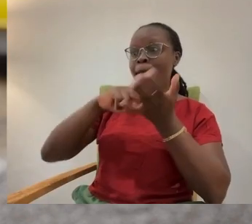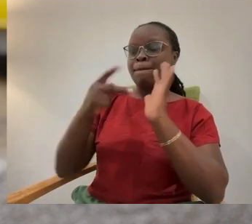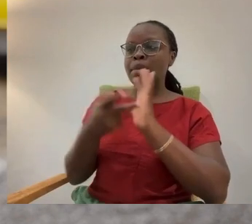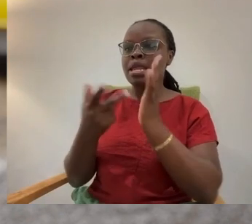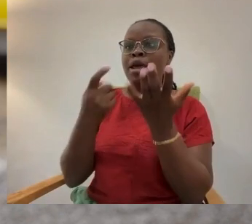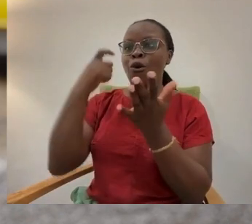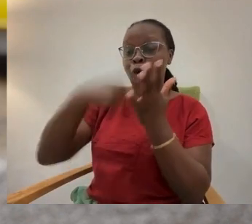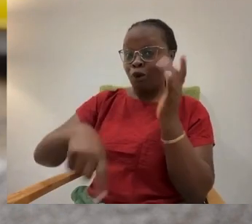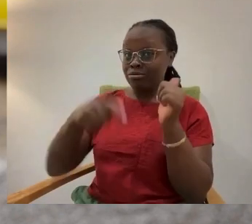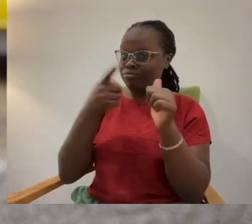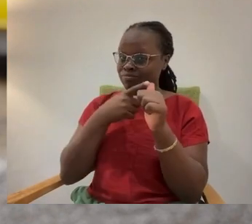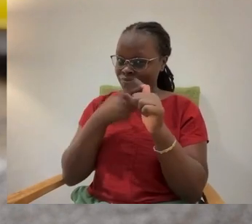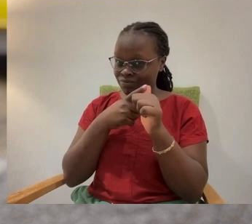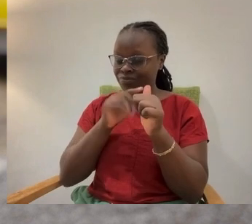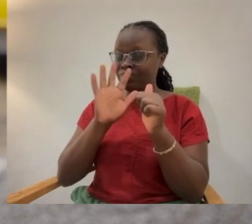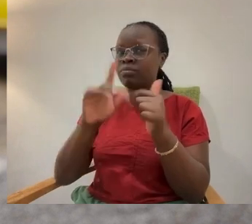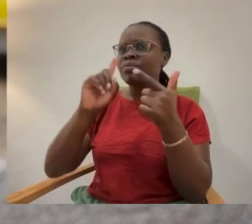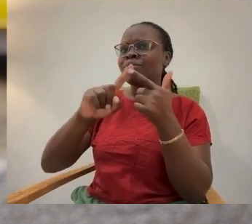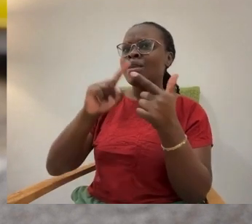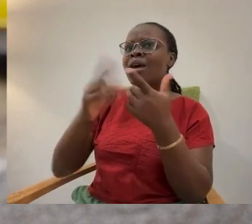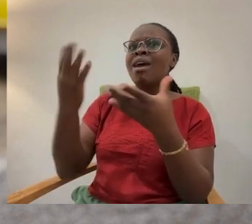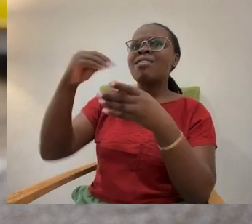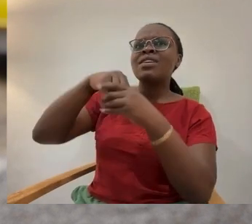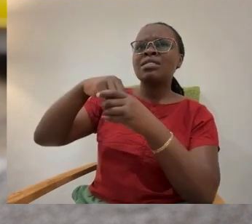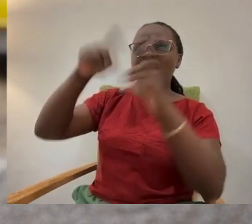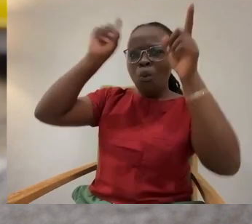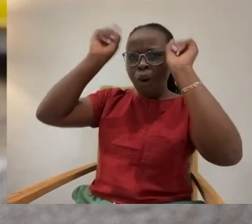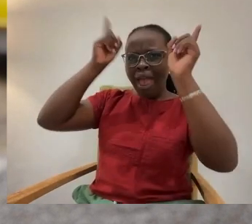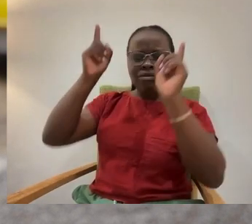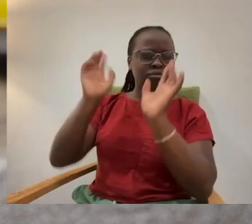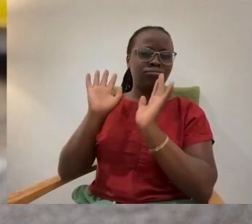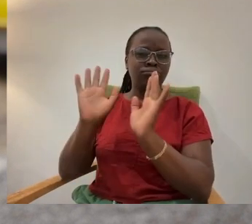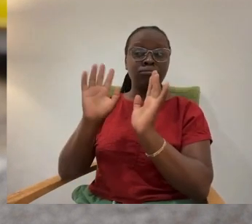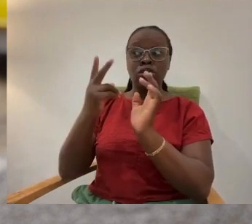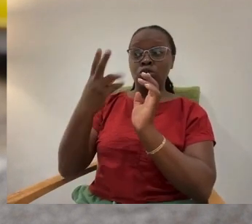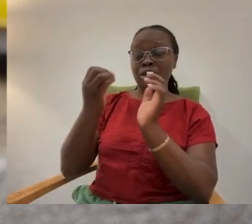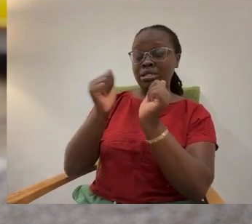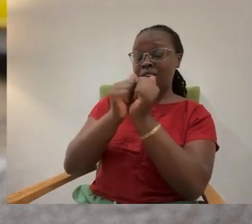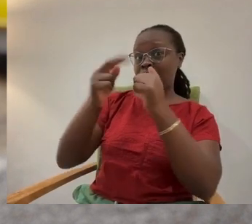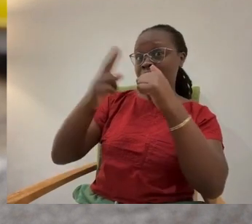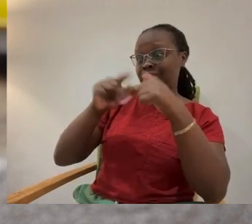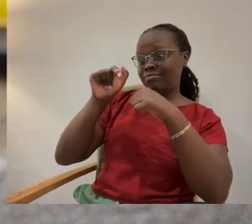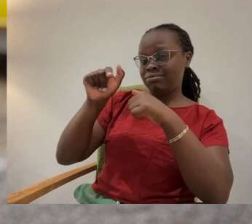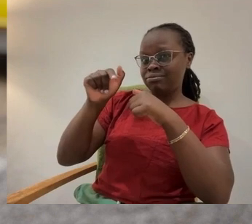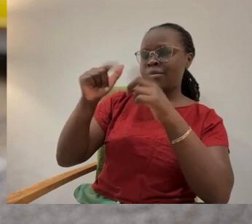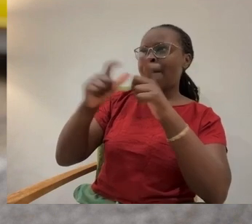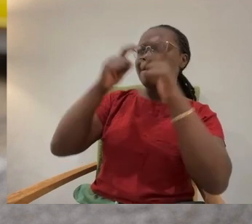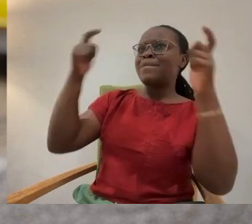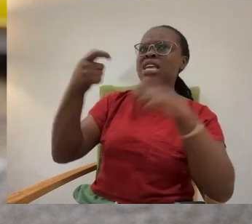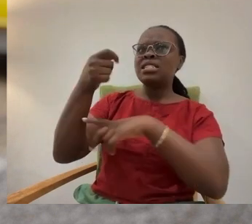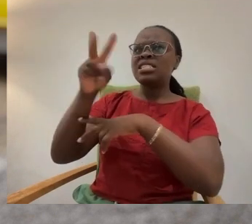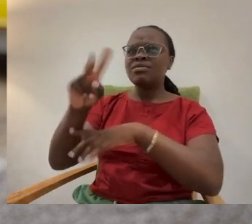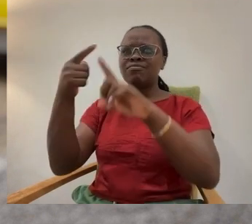of cost. Even investing in Wi-Fi. I remember back in 2017, even the big telecoms that we